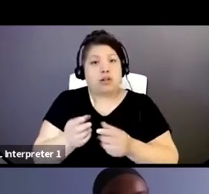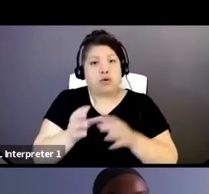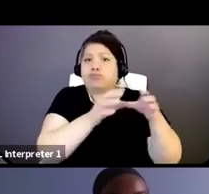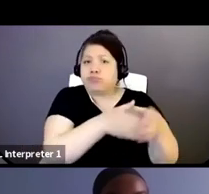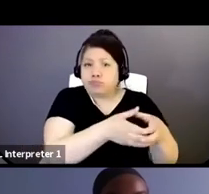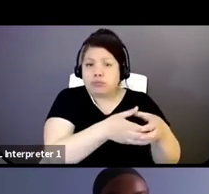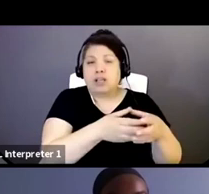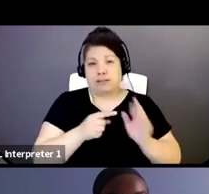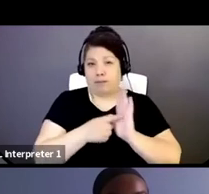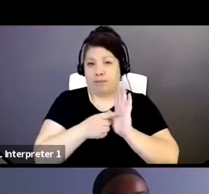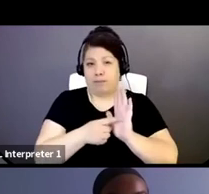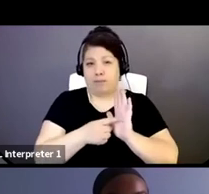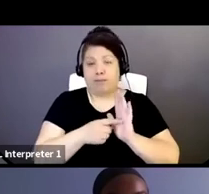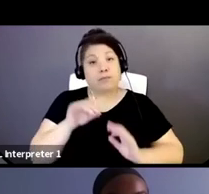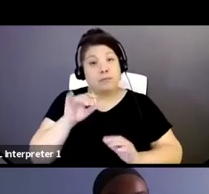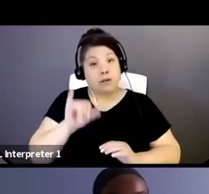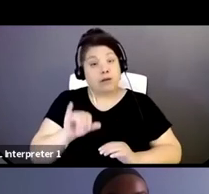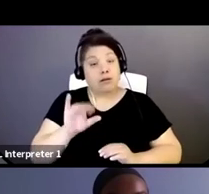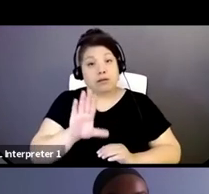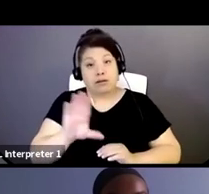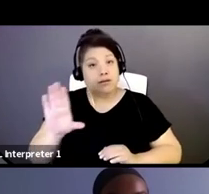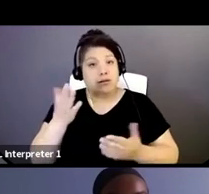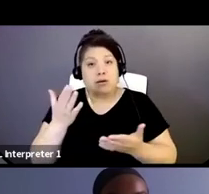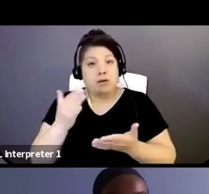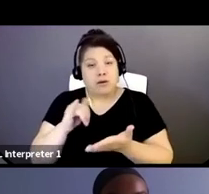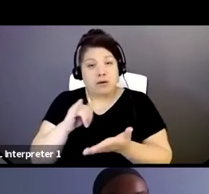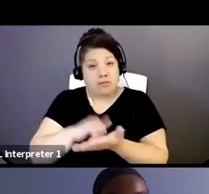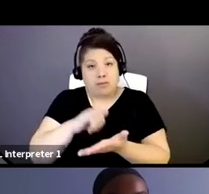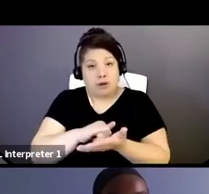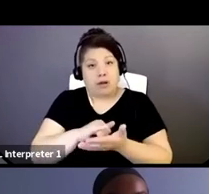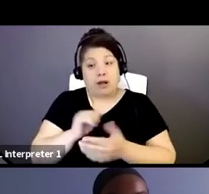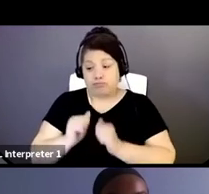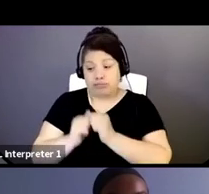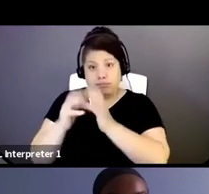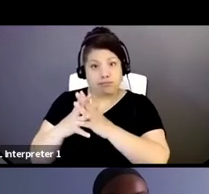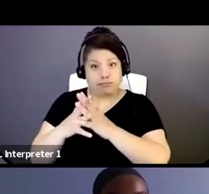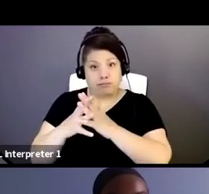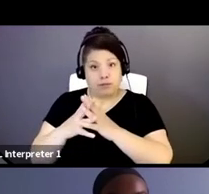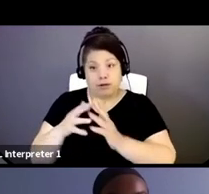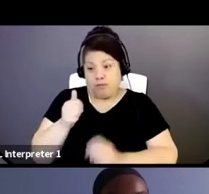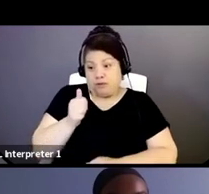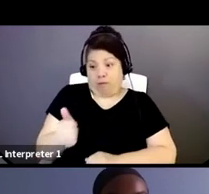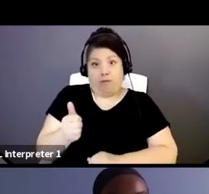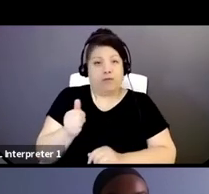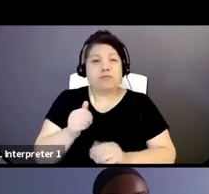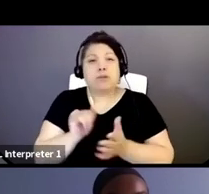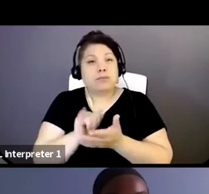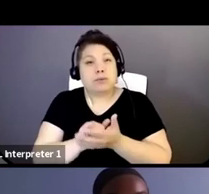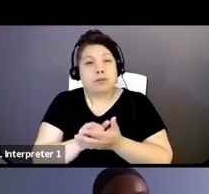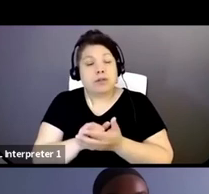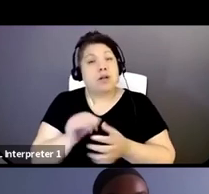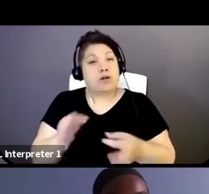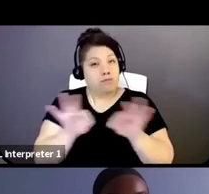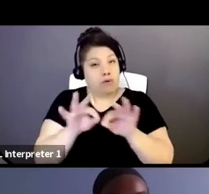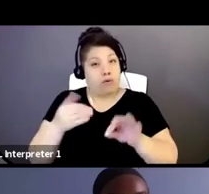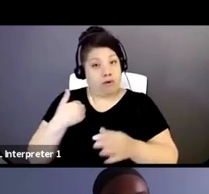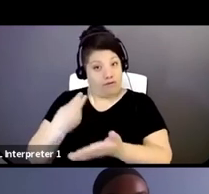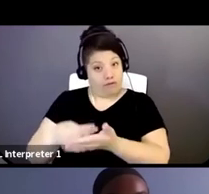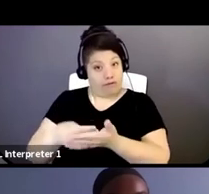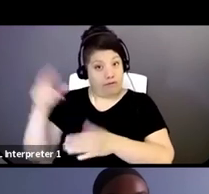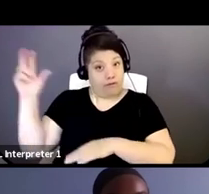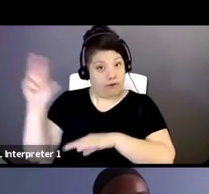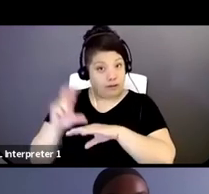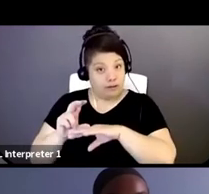well, with those departments, they can't start by themselves. And that we would need funding, which could come